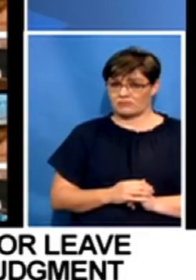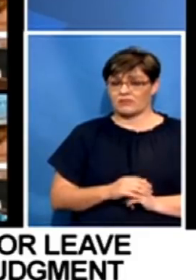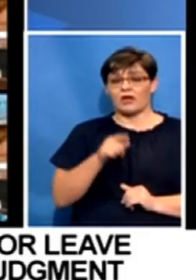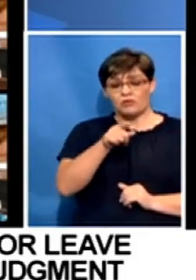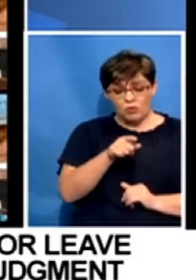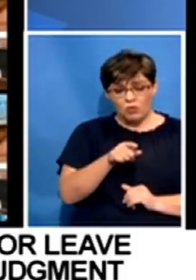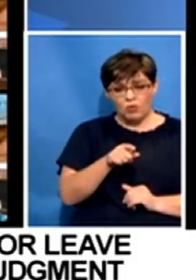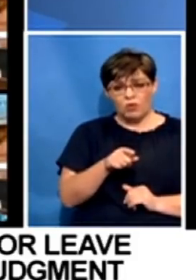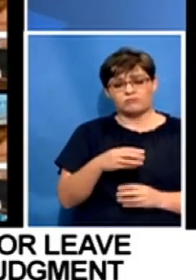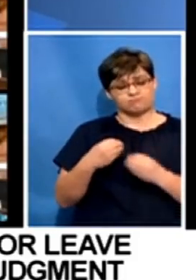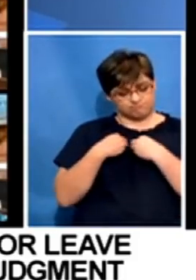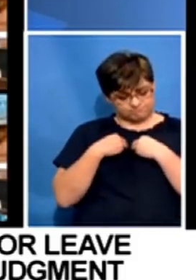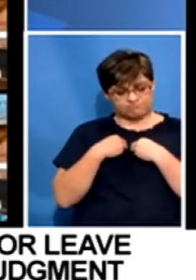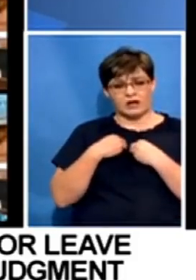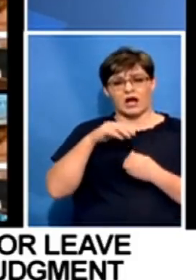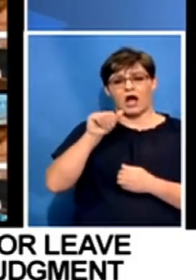as the